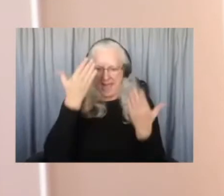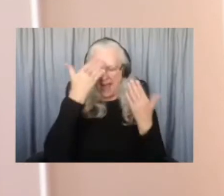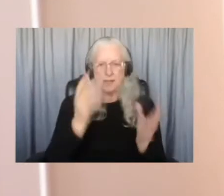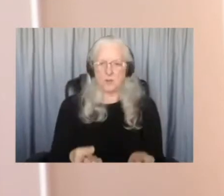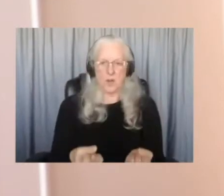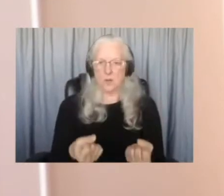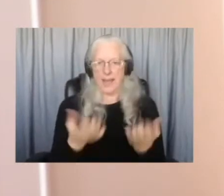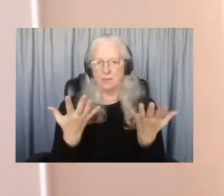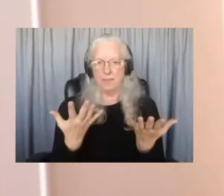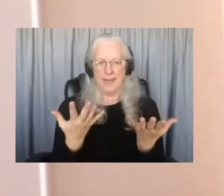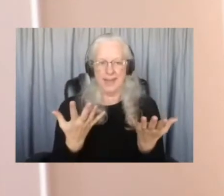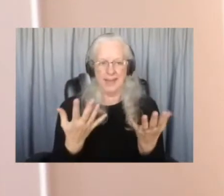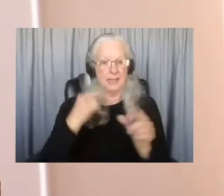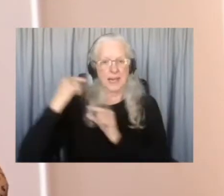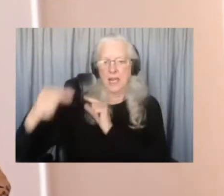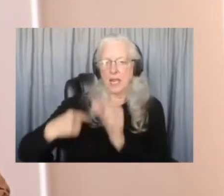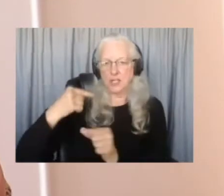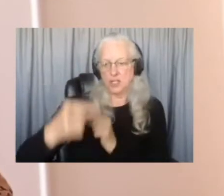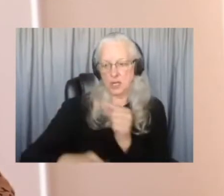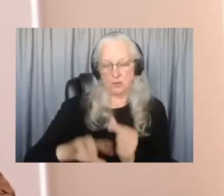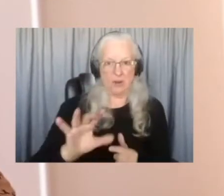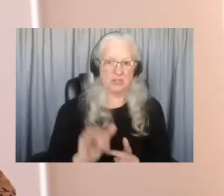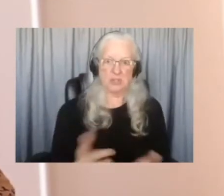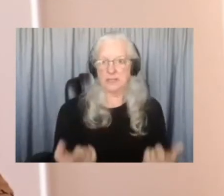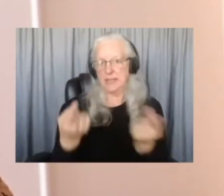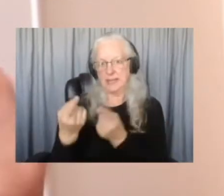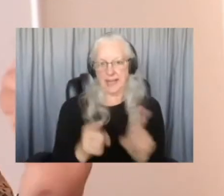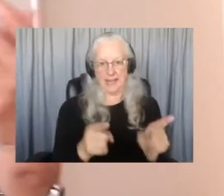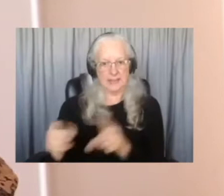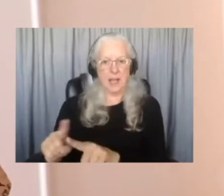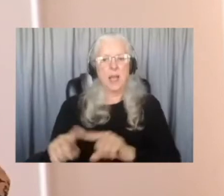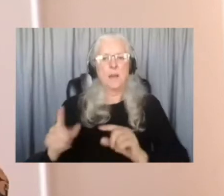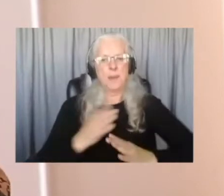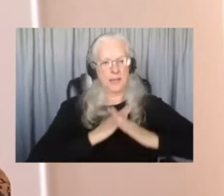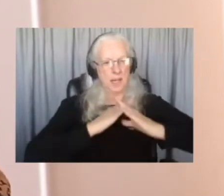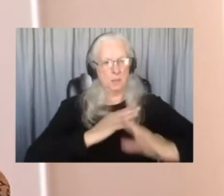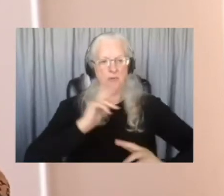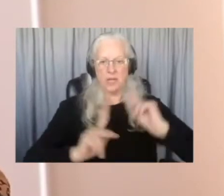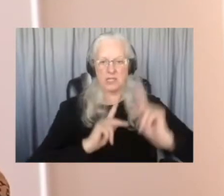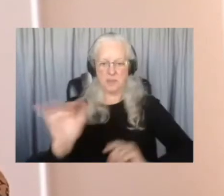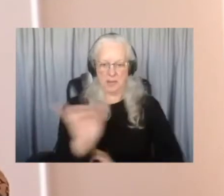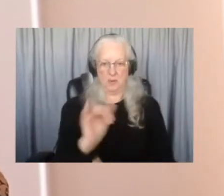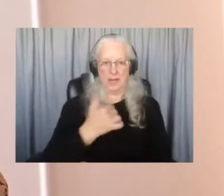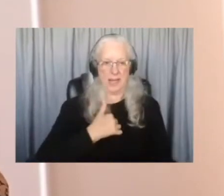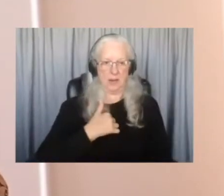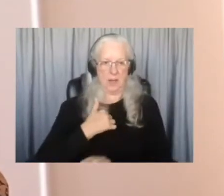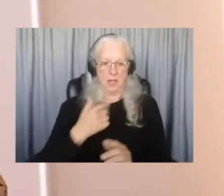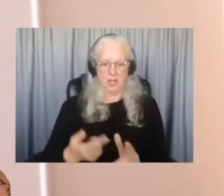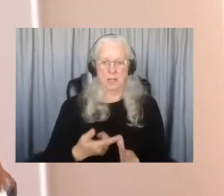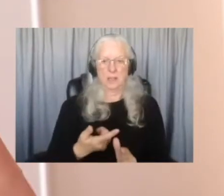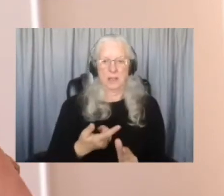generations that's been. It prevents people like me from passing on the language to our children,